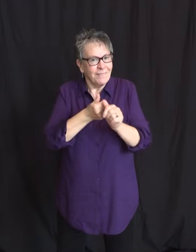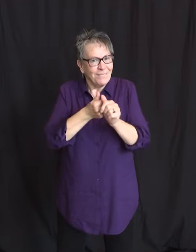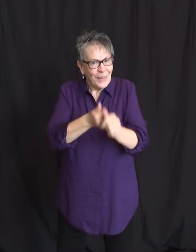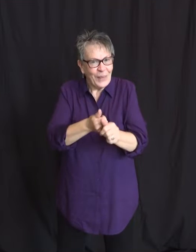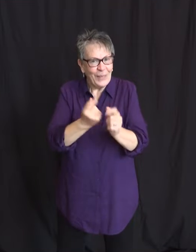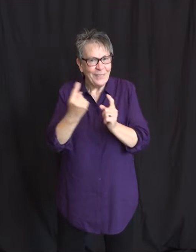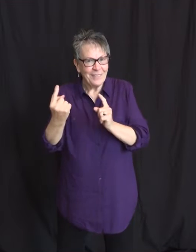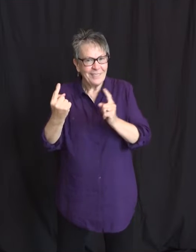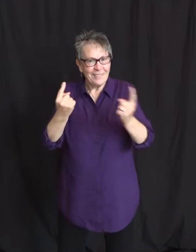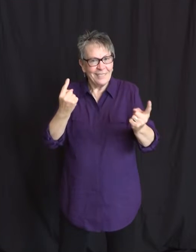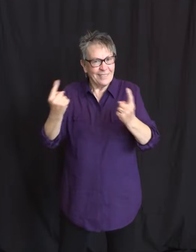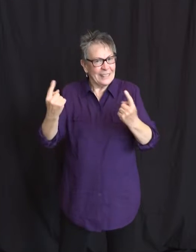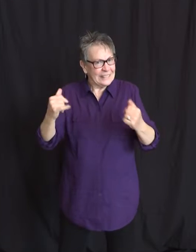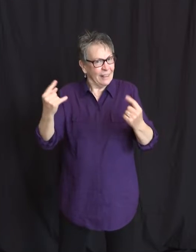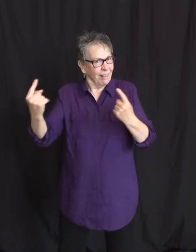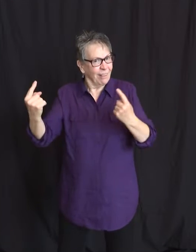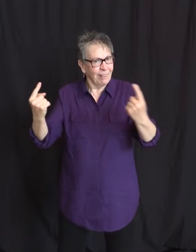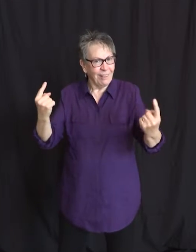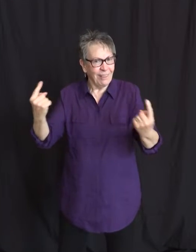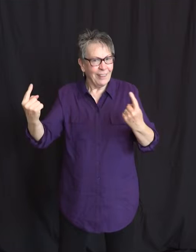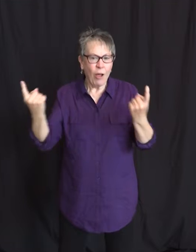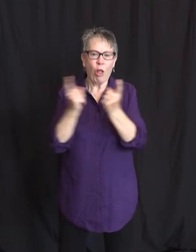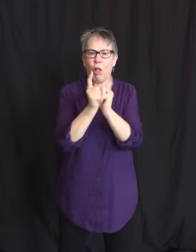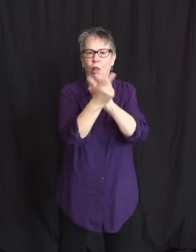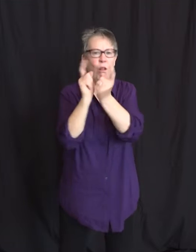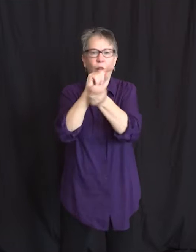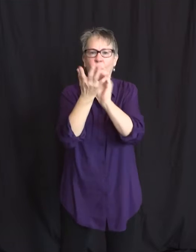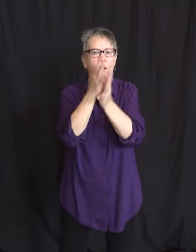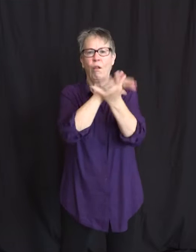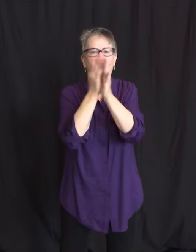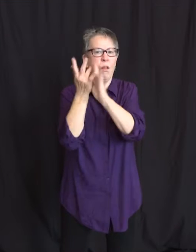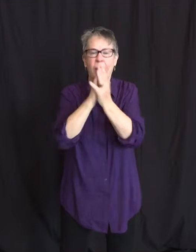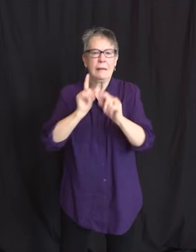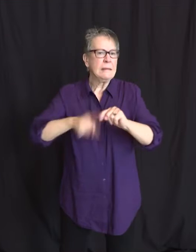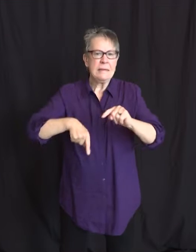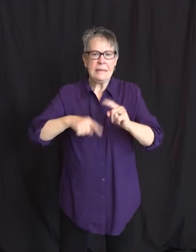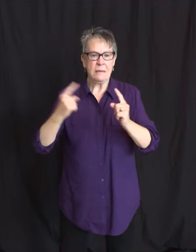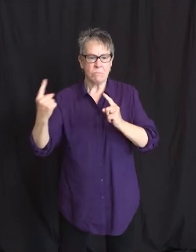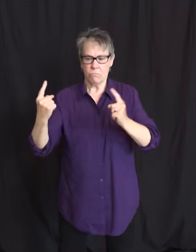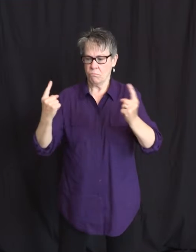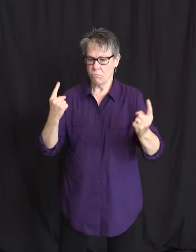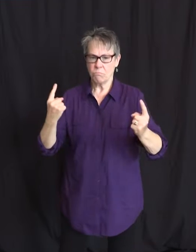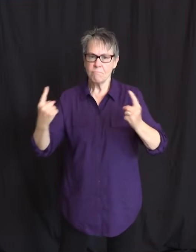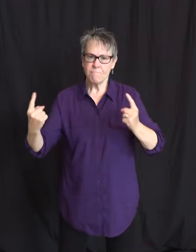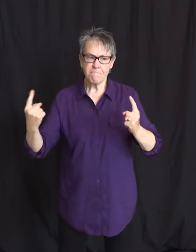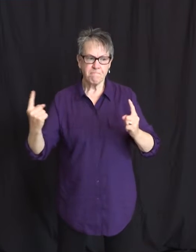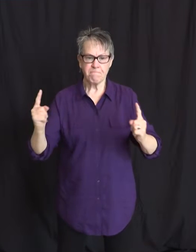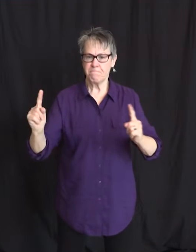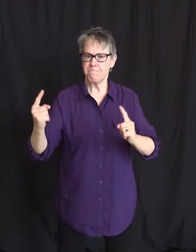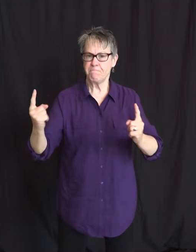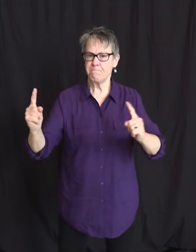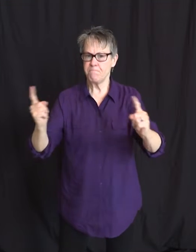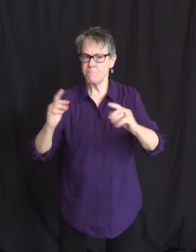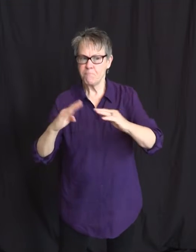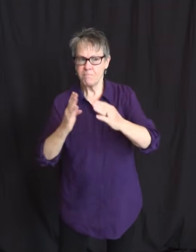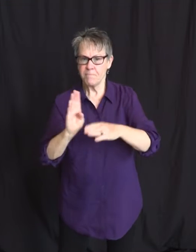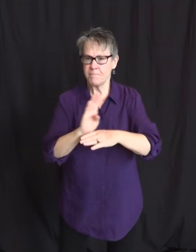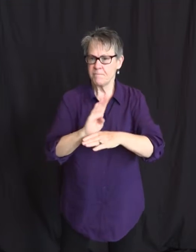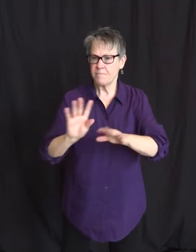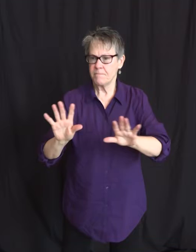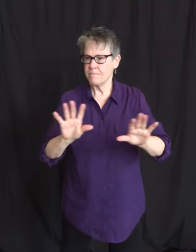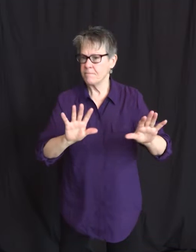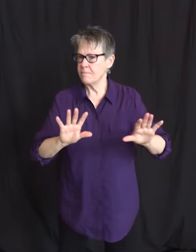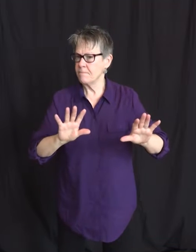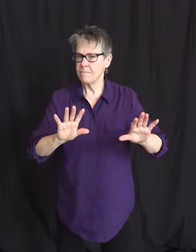become a disciple of face coverings, period. I'm not suggesting that's what the guidance will be, but at least face coverings in certain